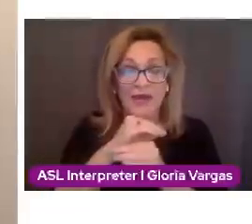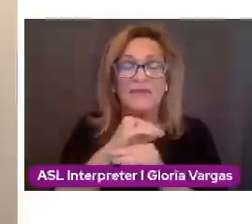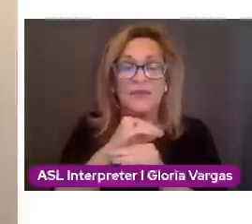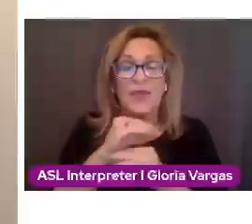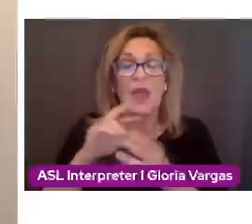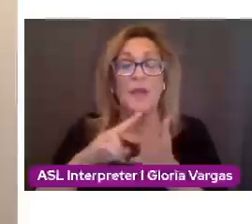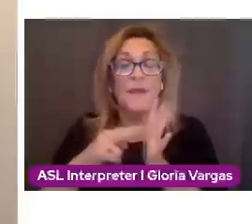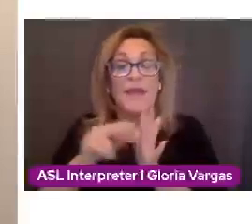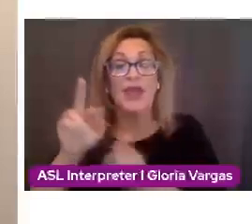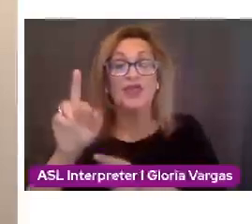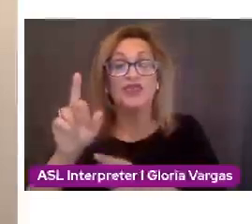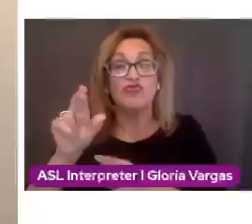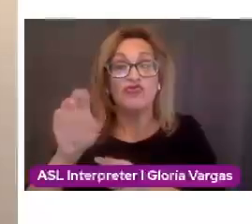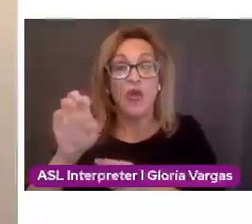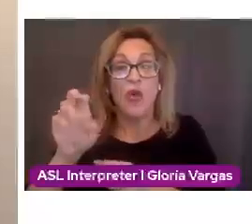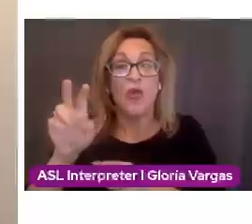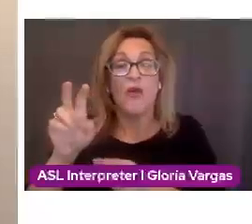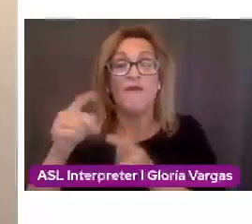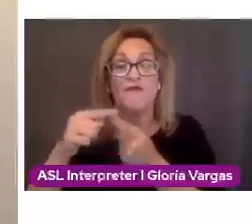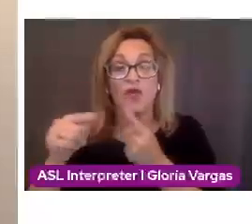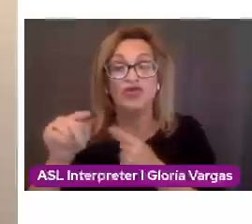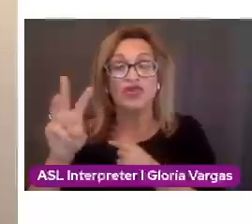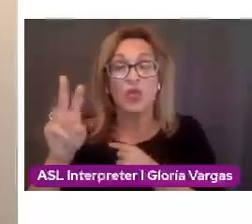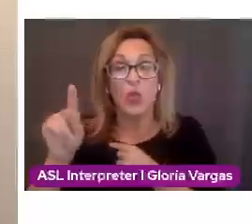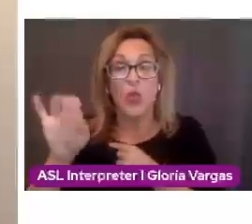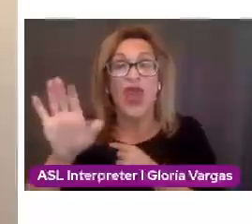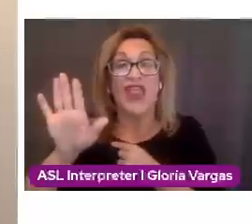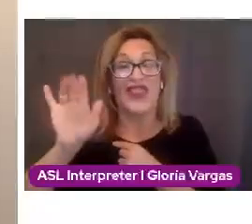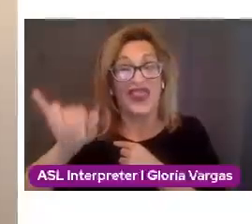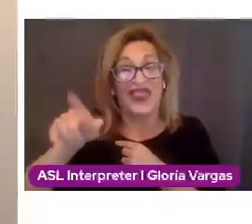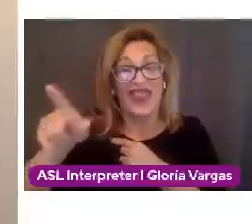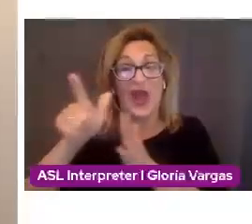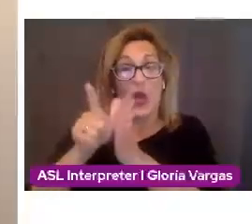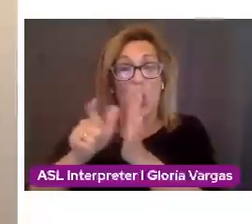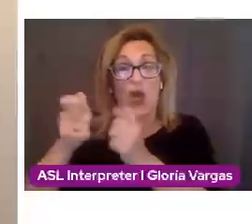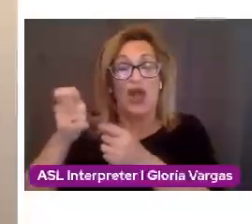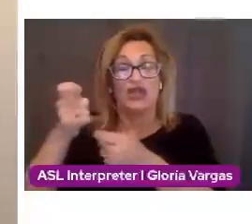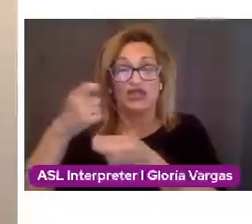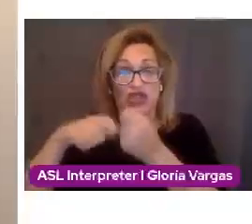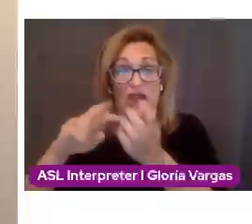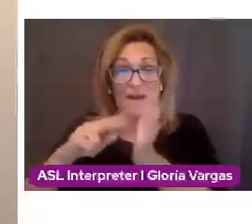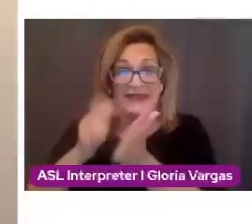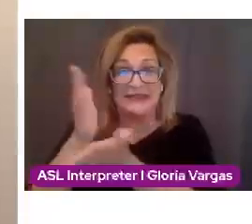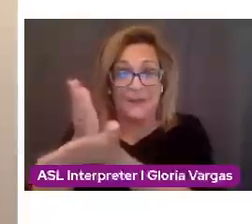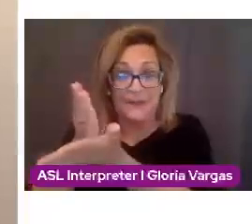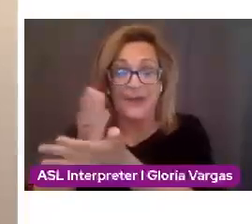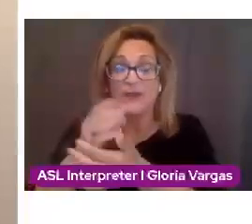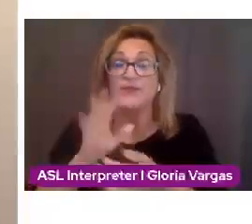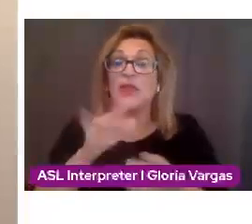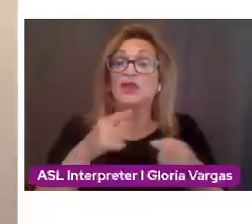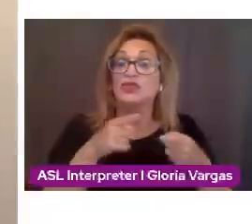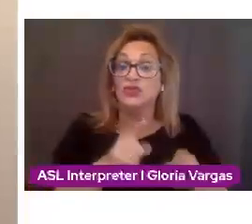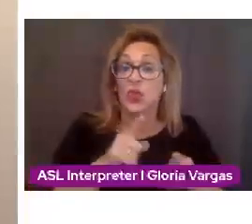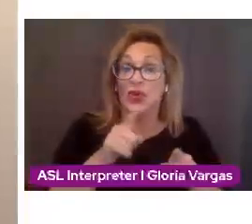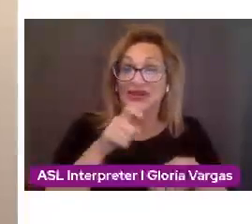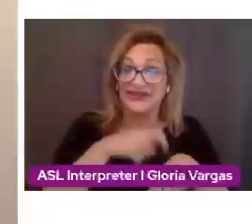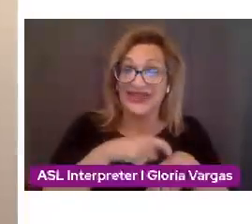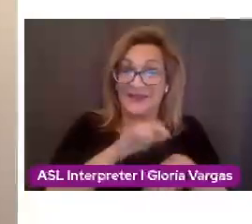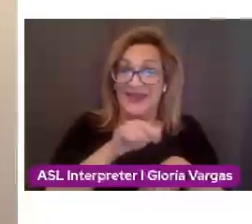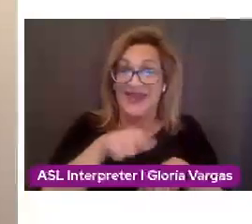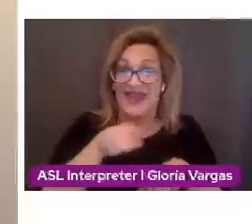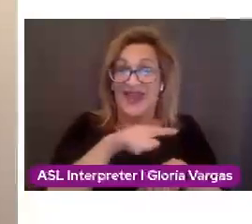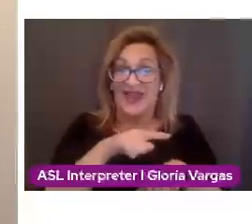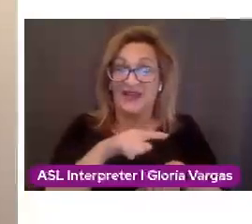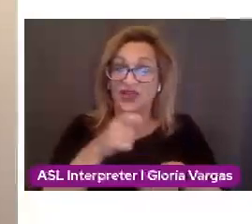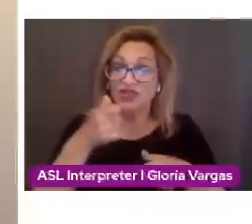precedent, but because during their confirmation hearings, these Supreme Court justices